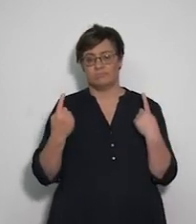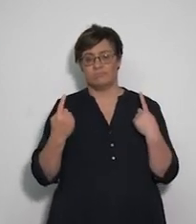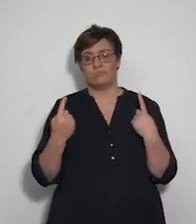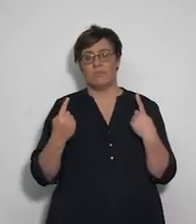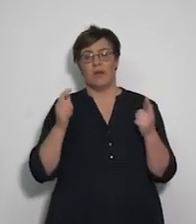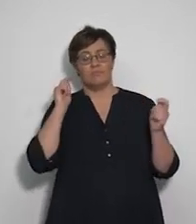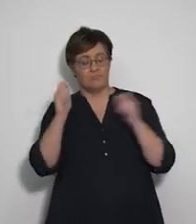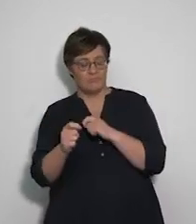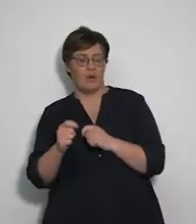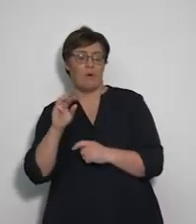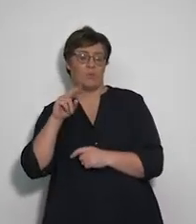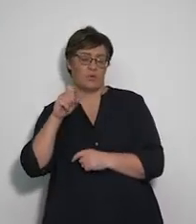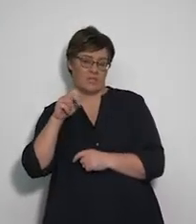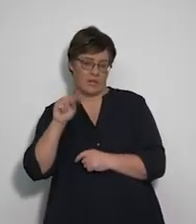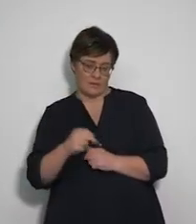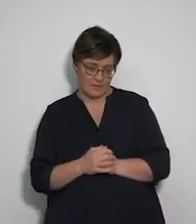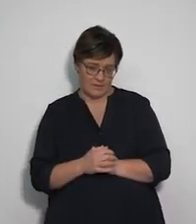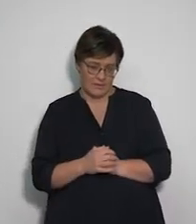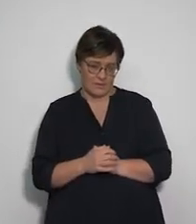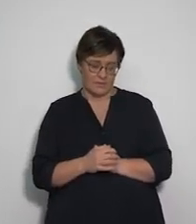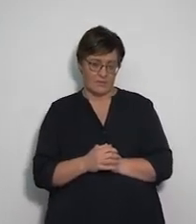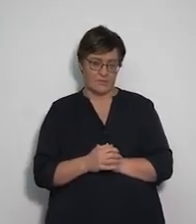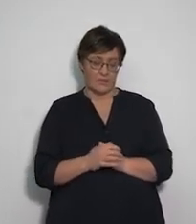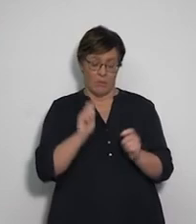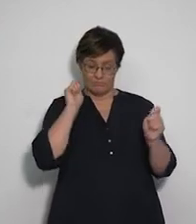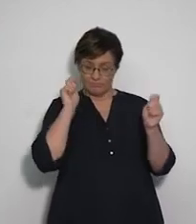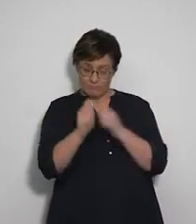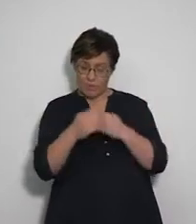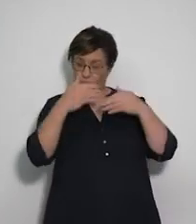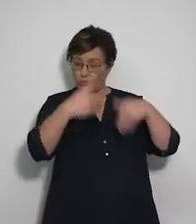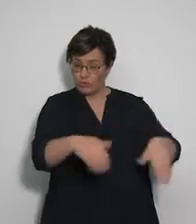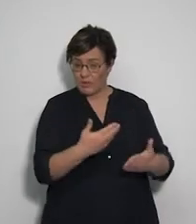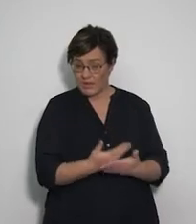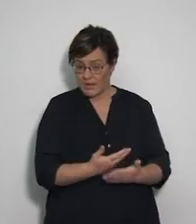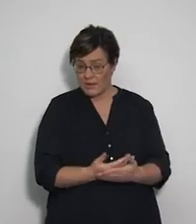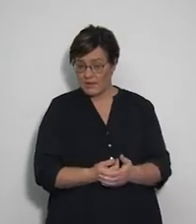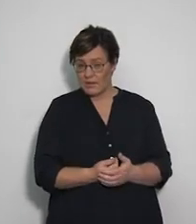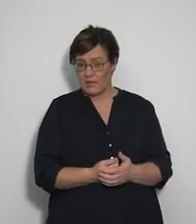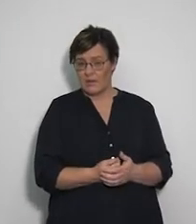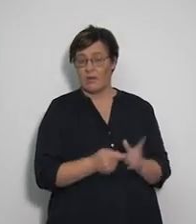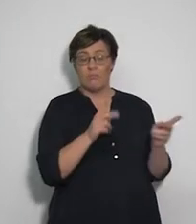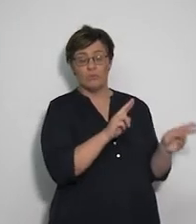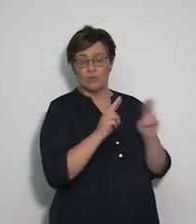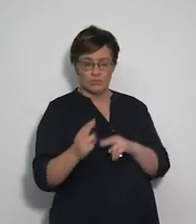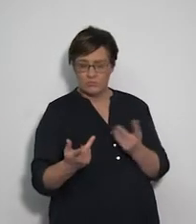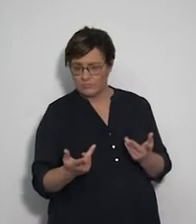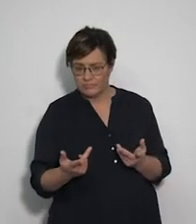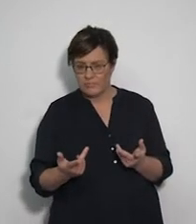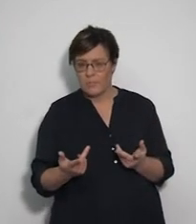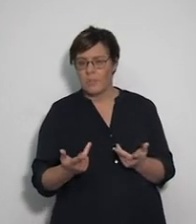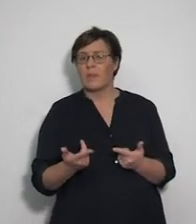protein. So guys, we do know that mutations can be neutral, where a mutation like this